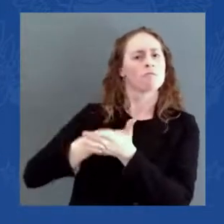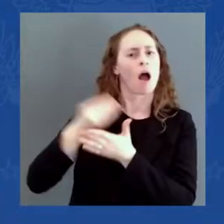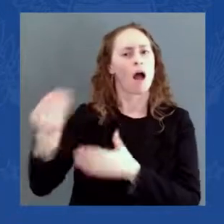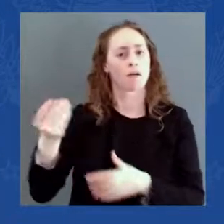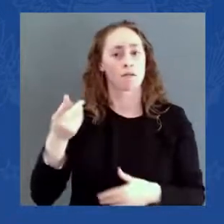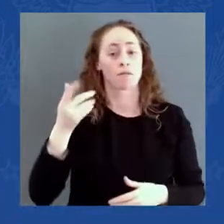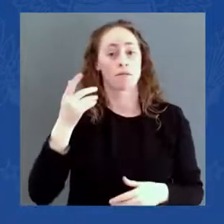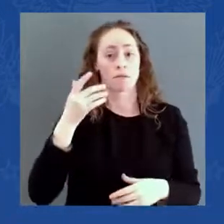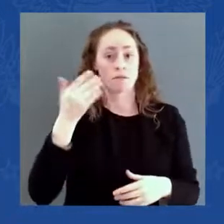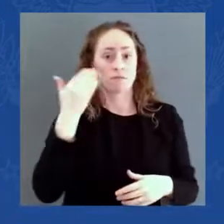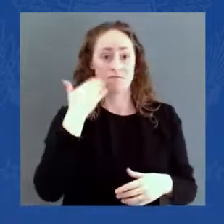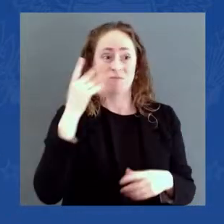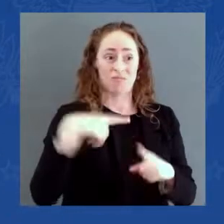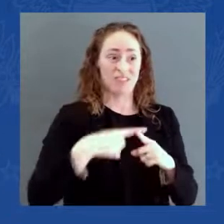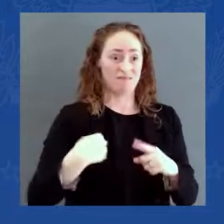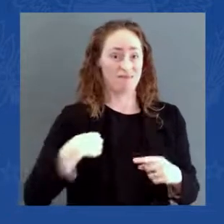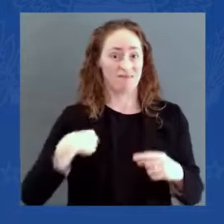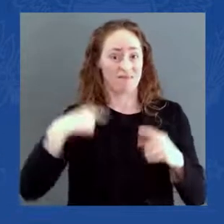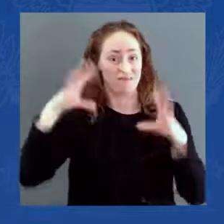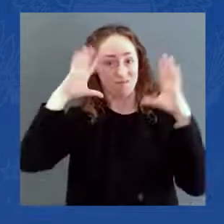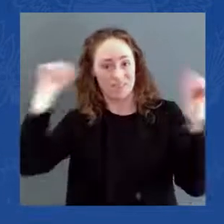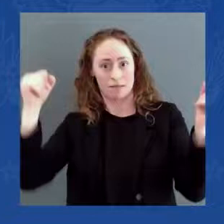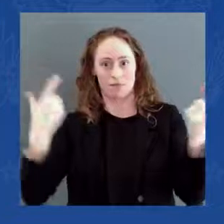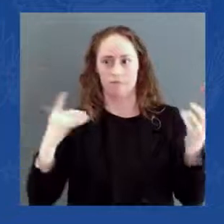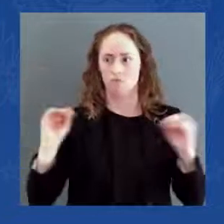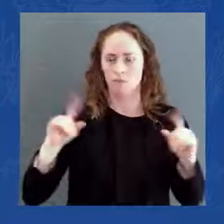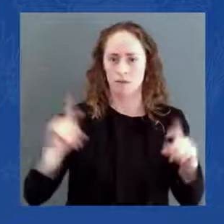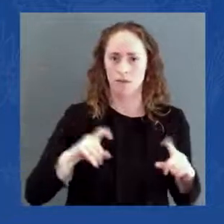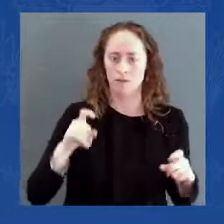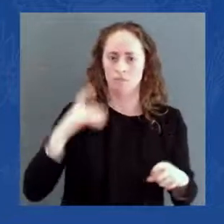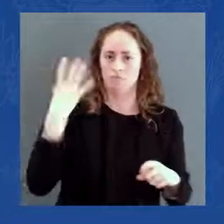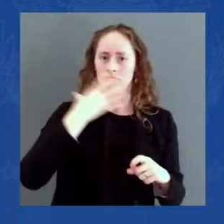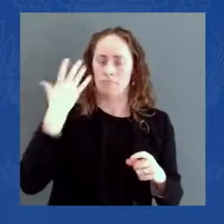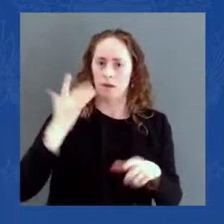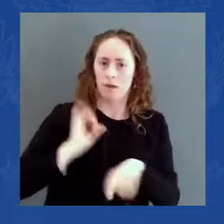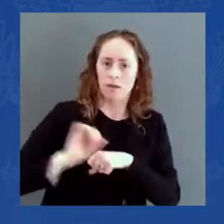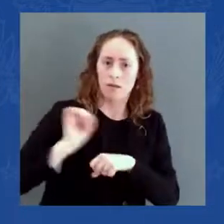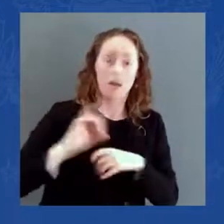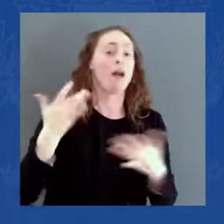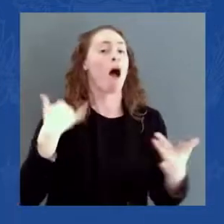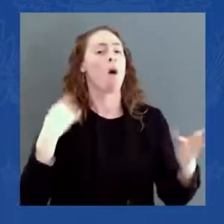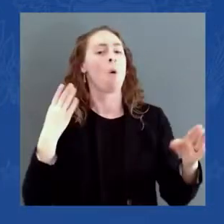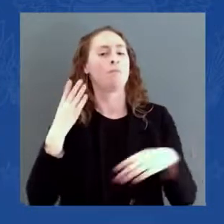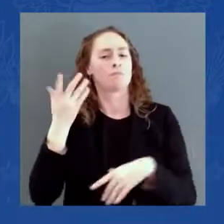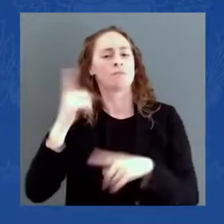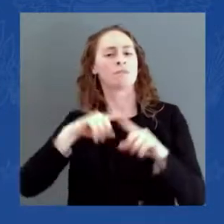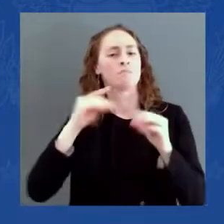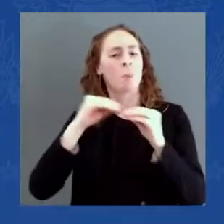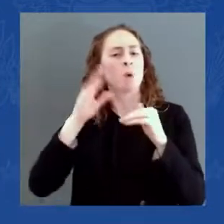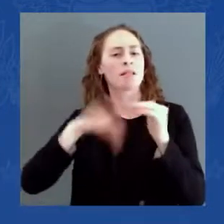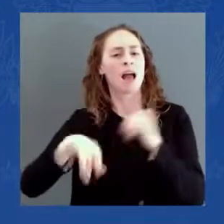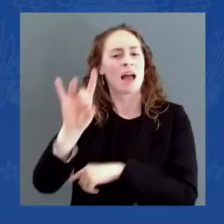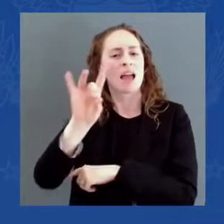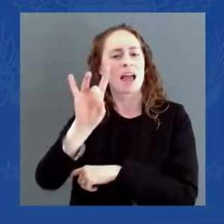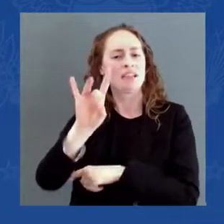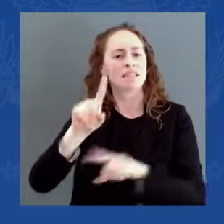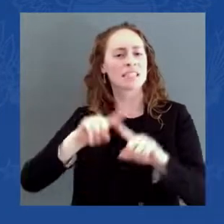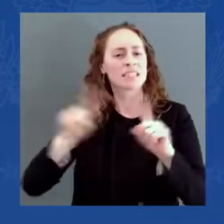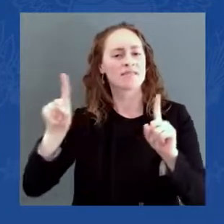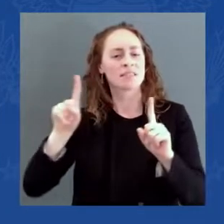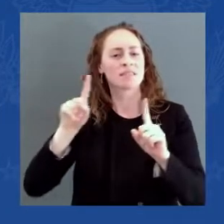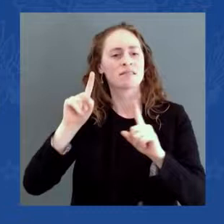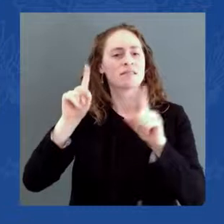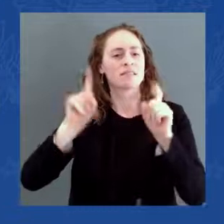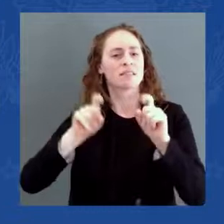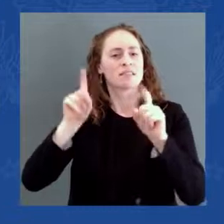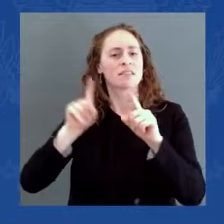now have at least 8 at-home testing options. And prices for those tests are coming down. But it still isn't good